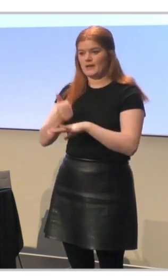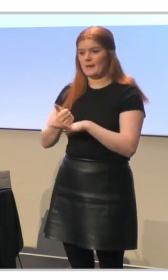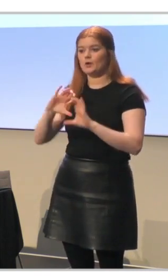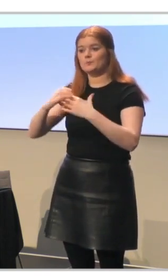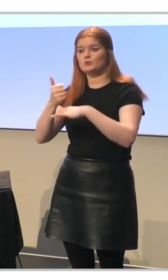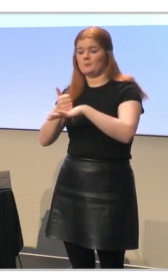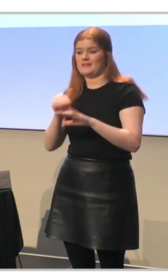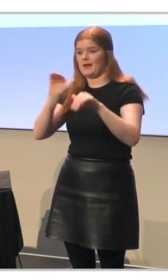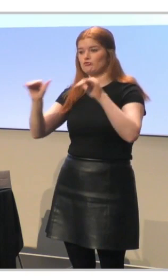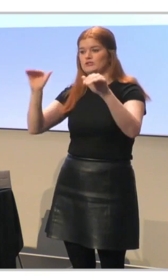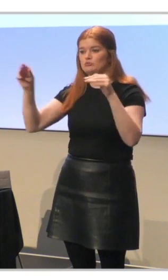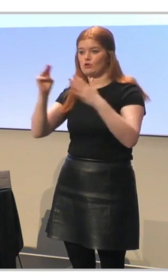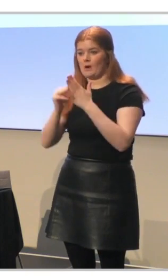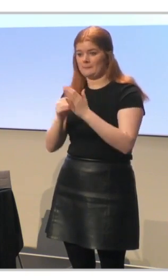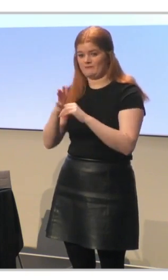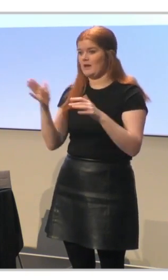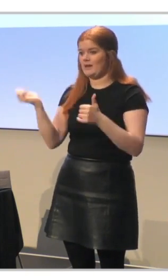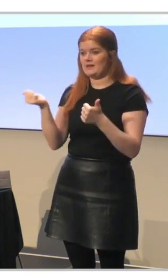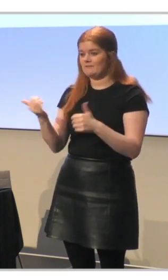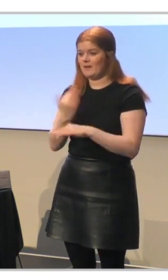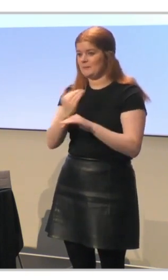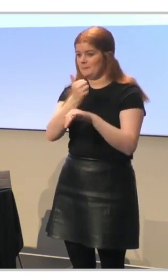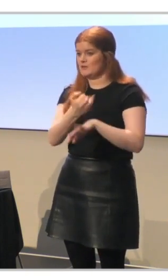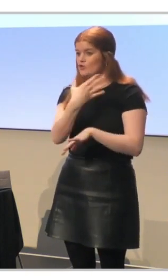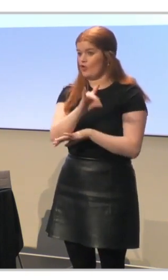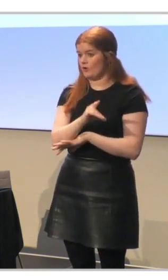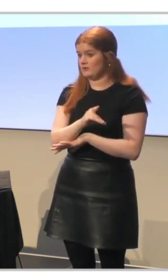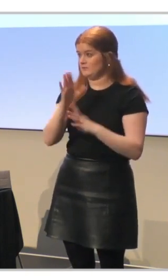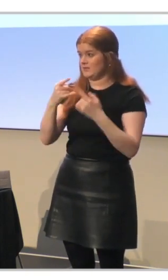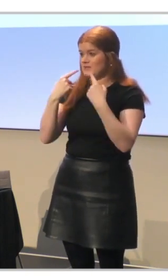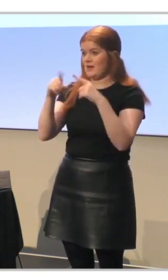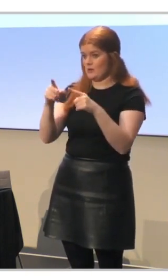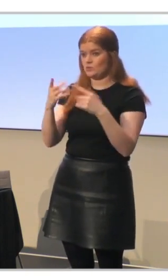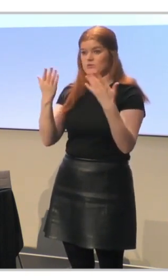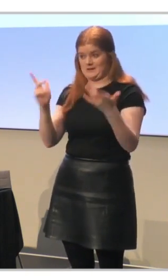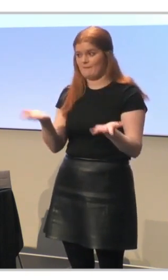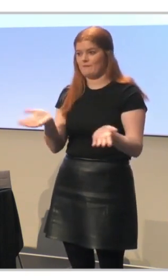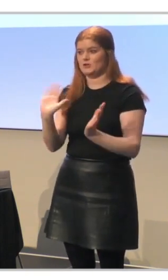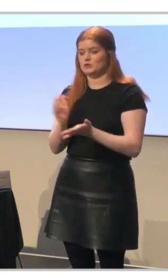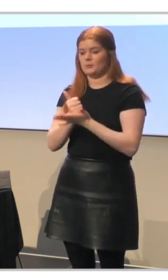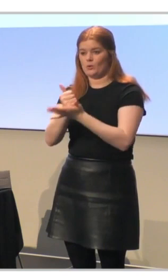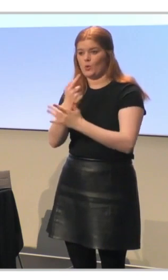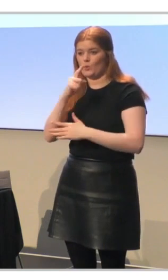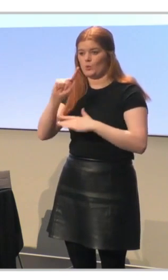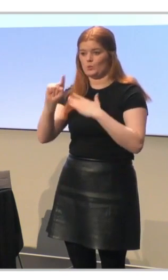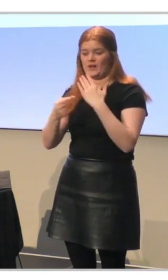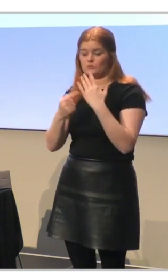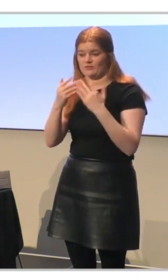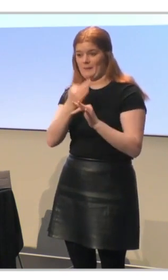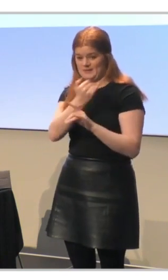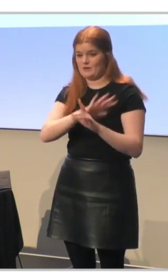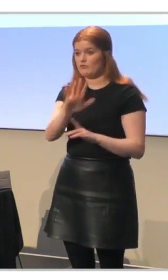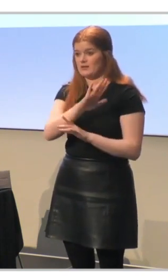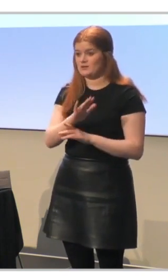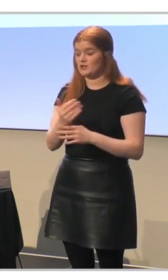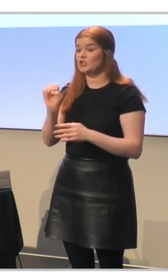programs for families like theirs in the Cork region. They now support over 1,000 families within the region. Sean is now